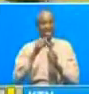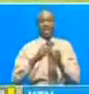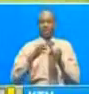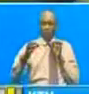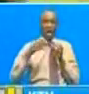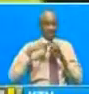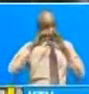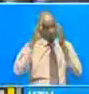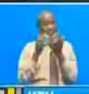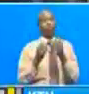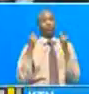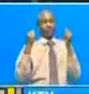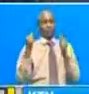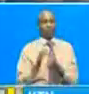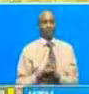at global championships.